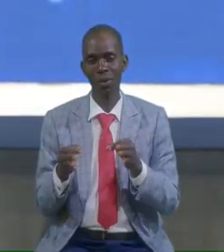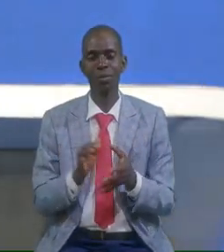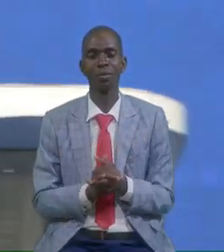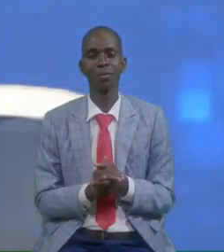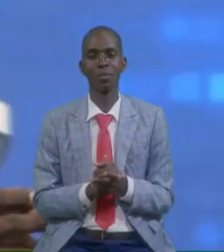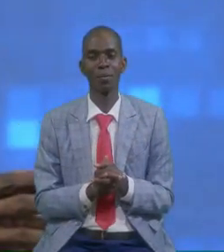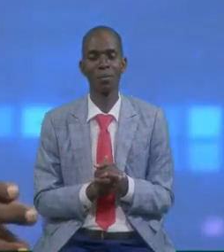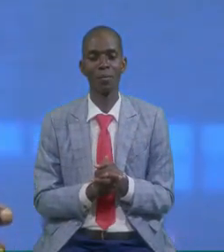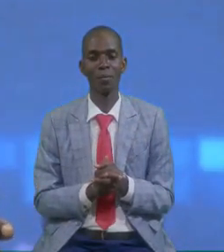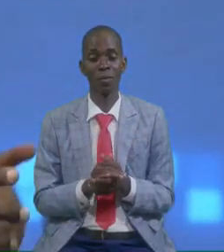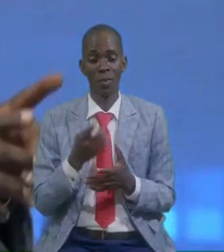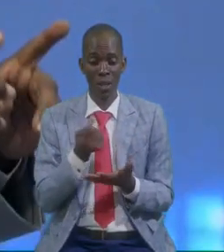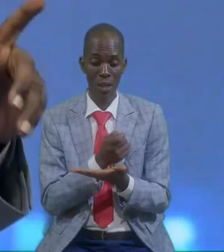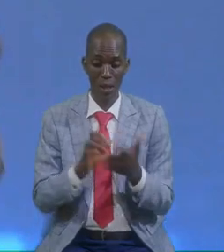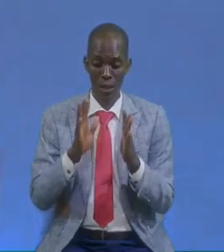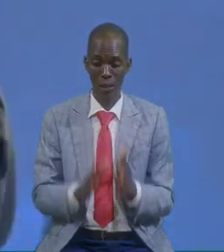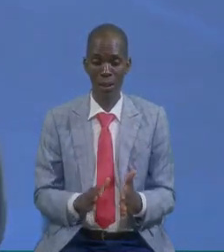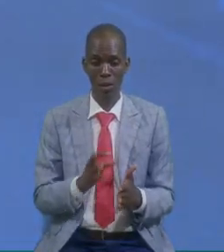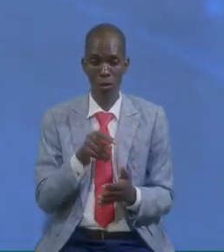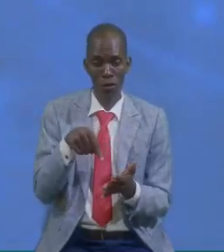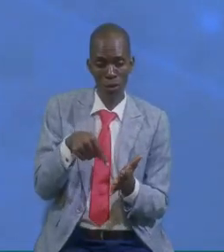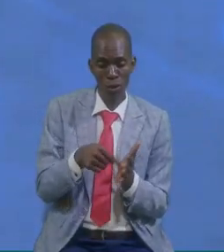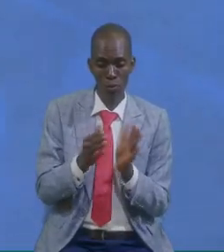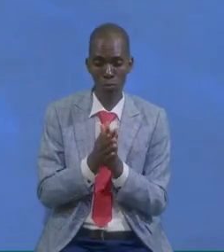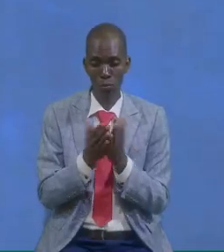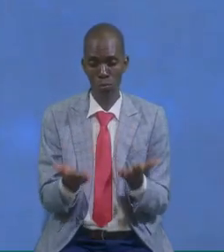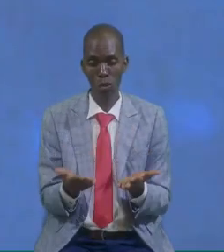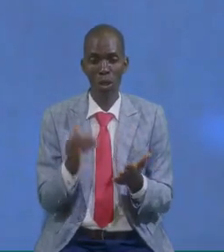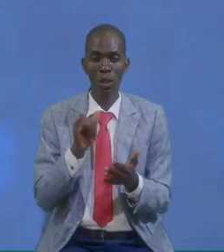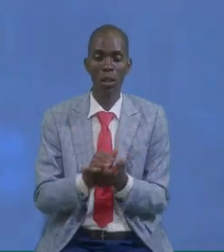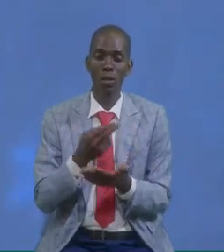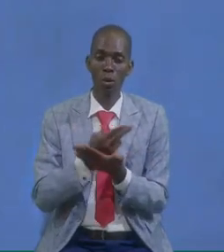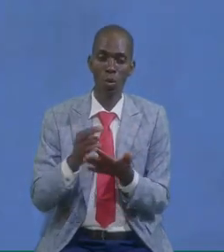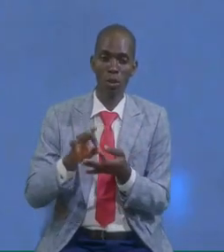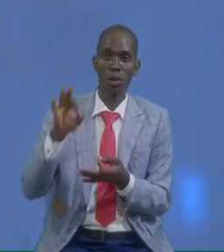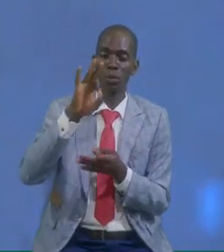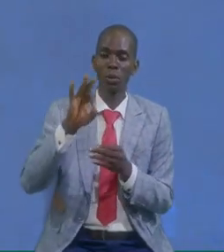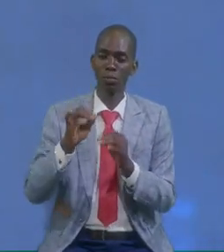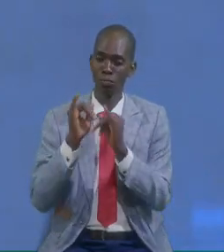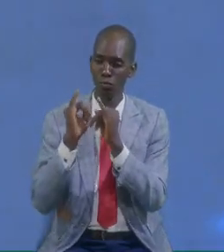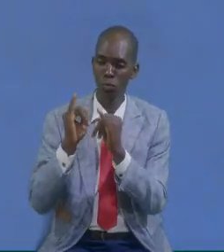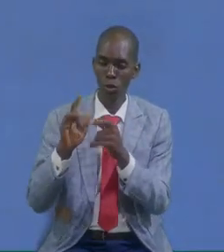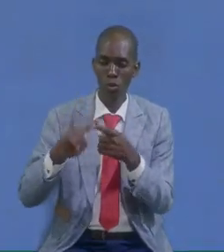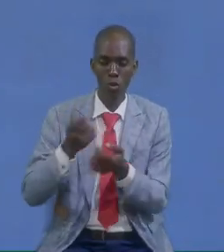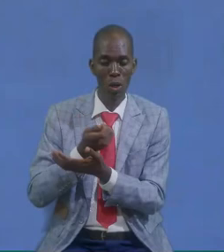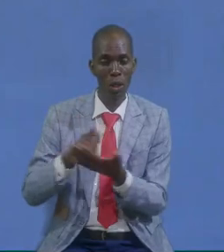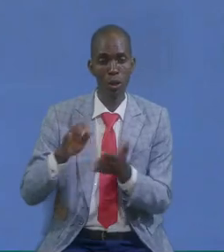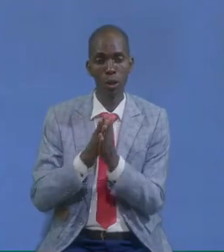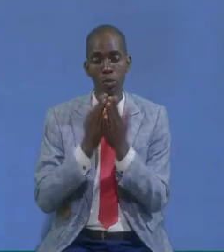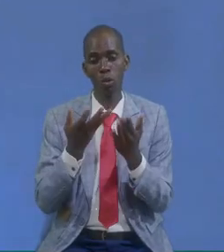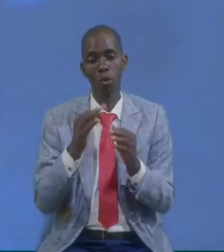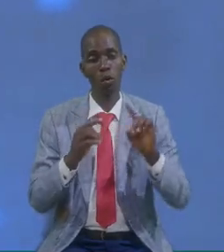The writer that the Holy Ghost used to write 1 John, his name